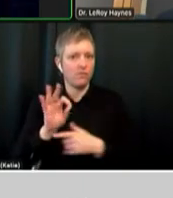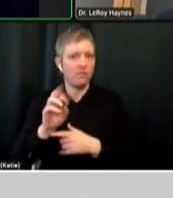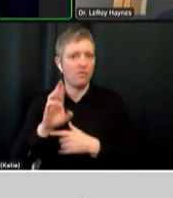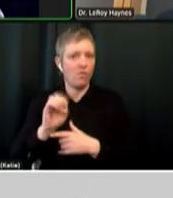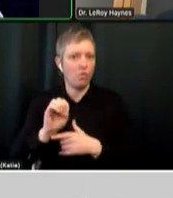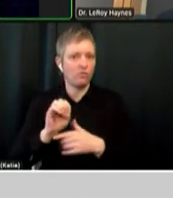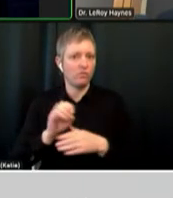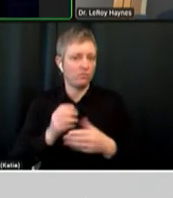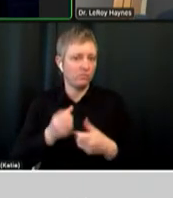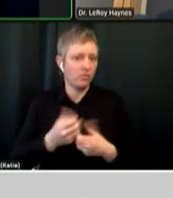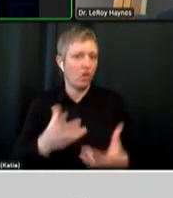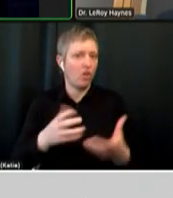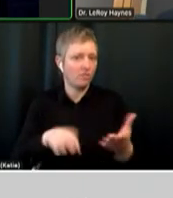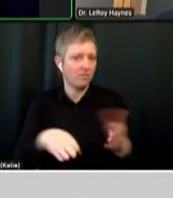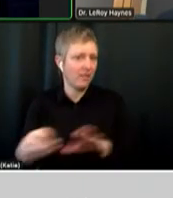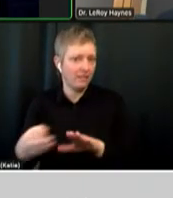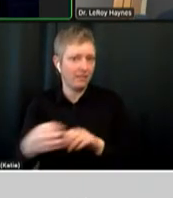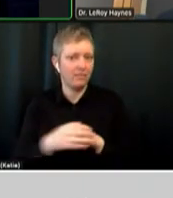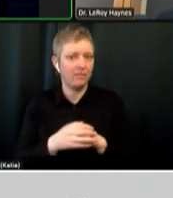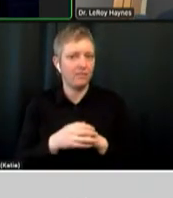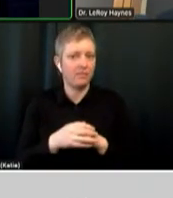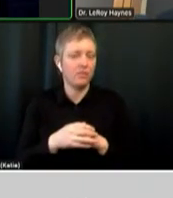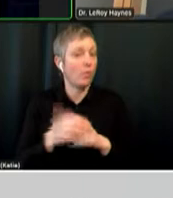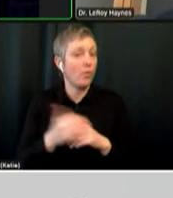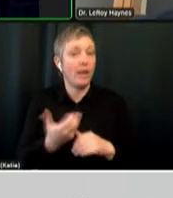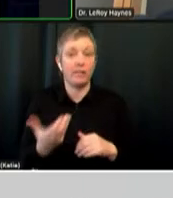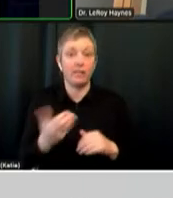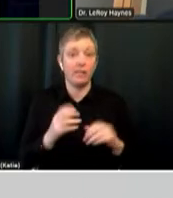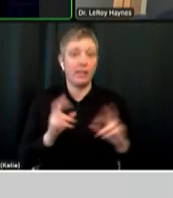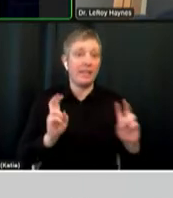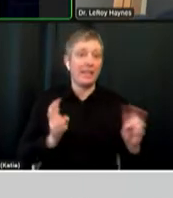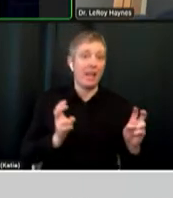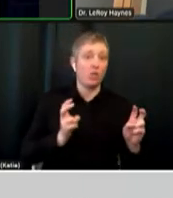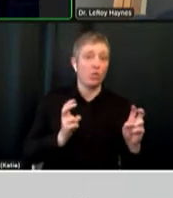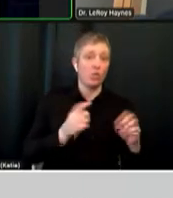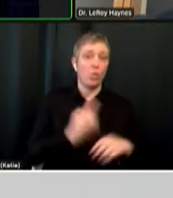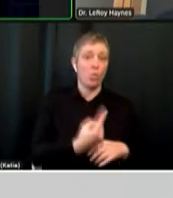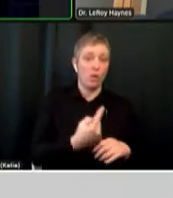force, that's the process we're using for that. Then we also